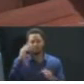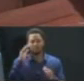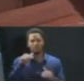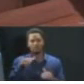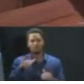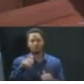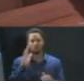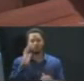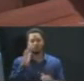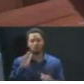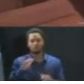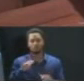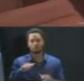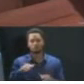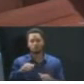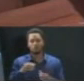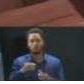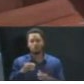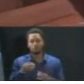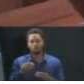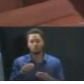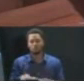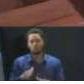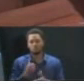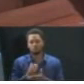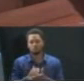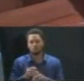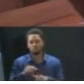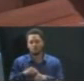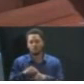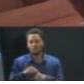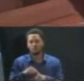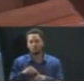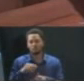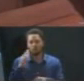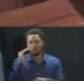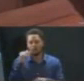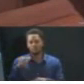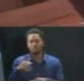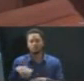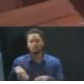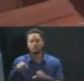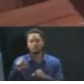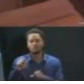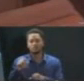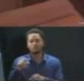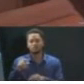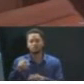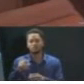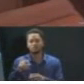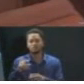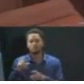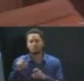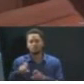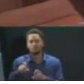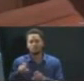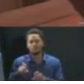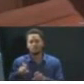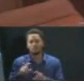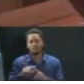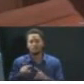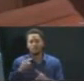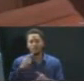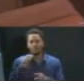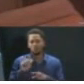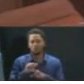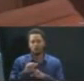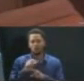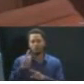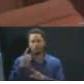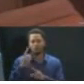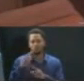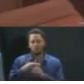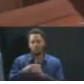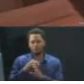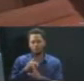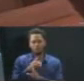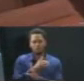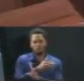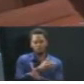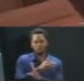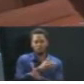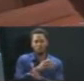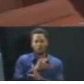took the test, but not on a day he didn't. And I'm not sure how much class time was lost the days they practiced for it the month before. He was